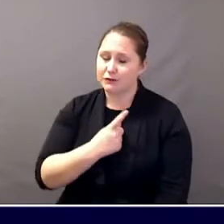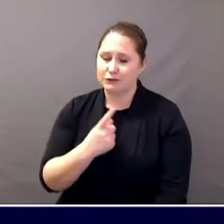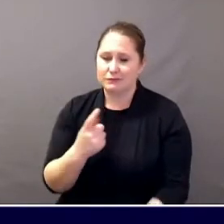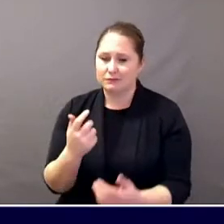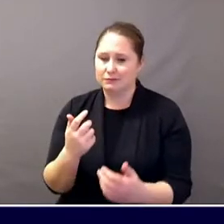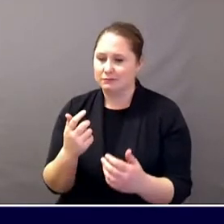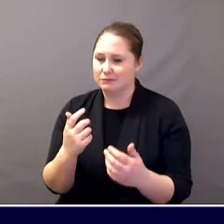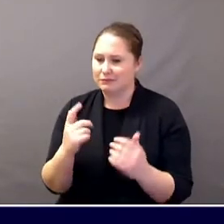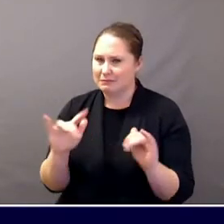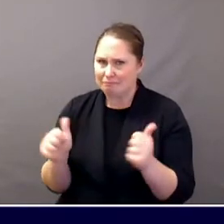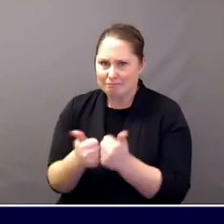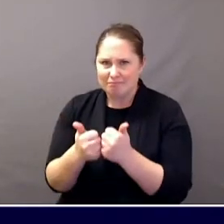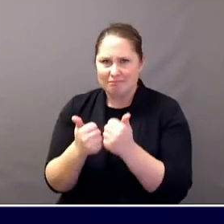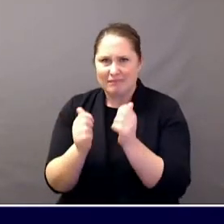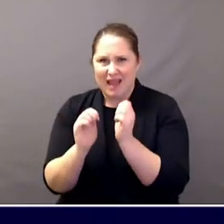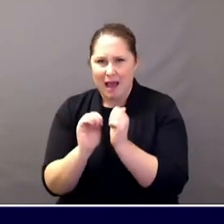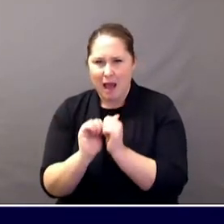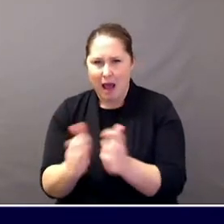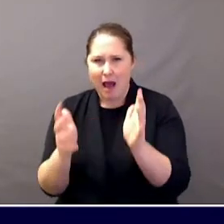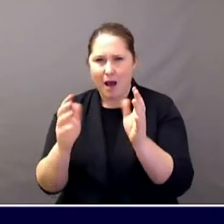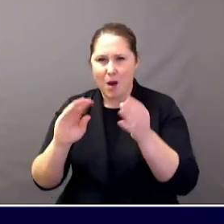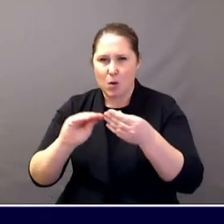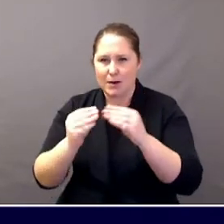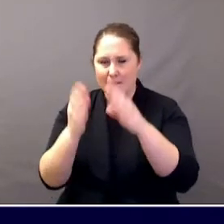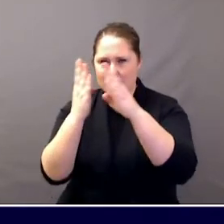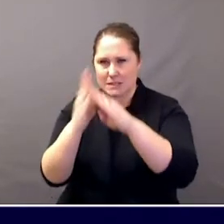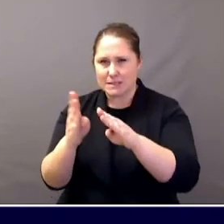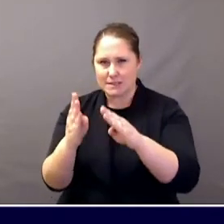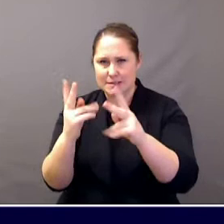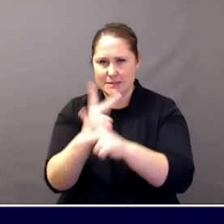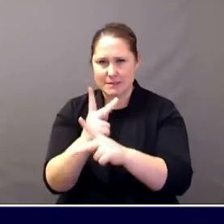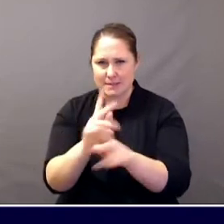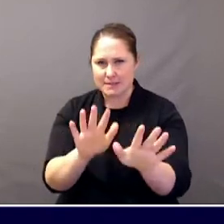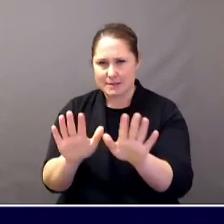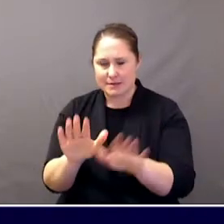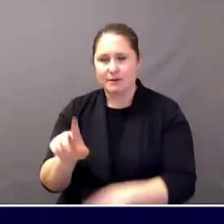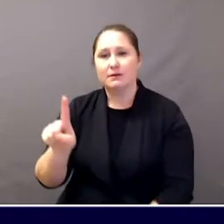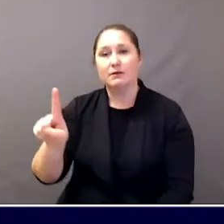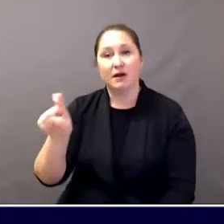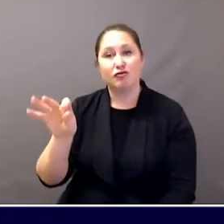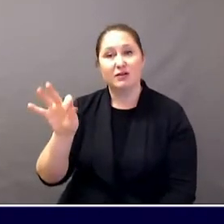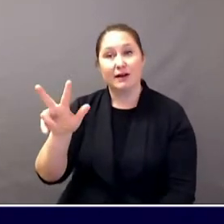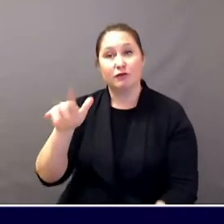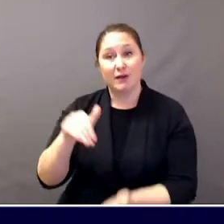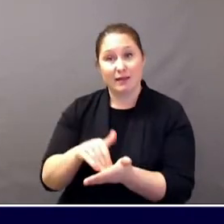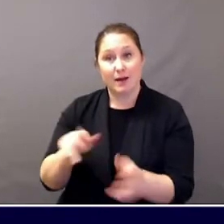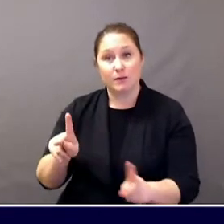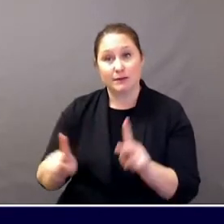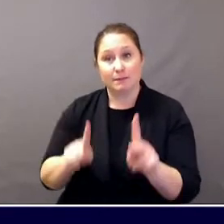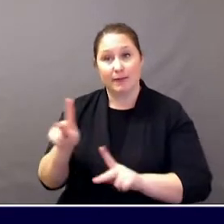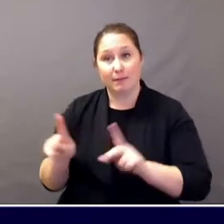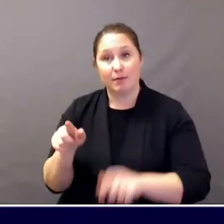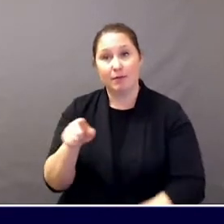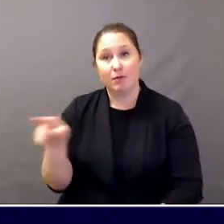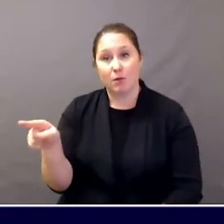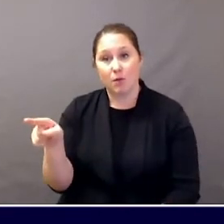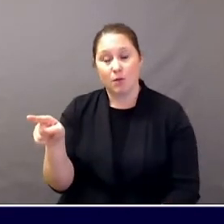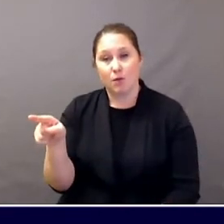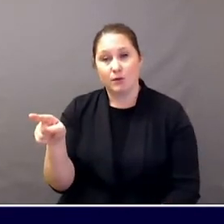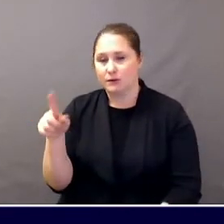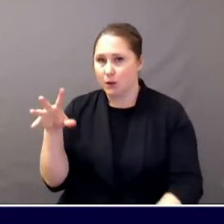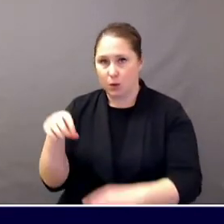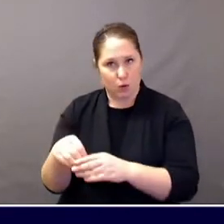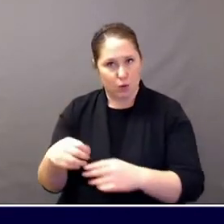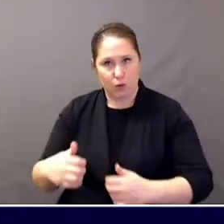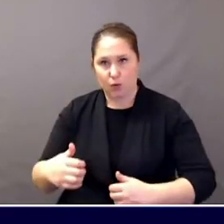that. The 193,000, for example, does not include those who are in long-term care facilities